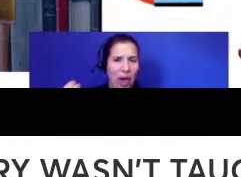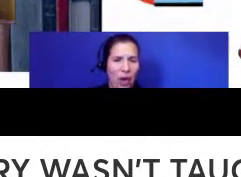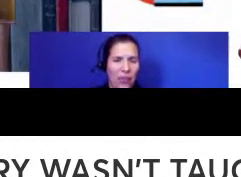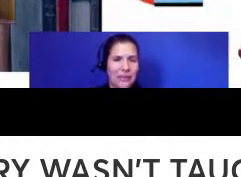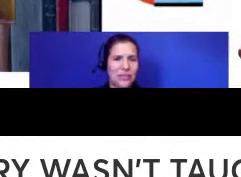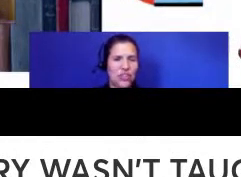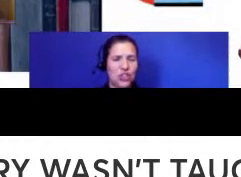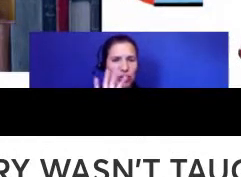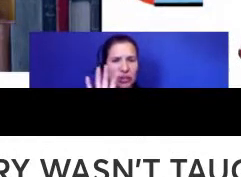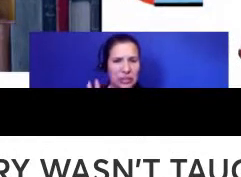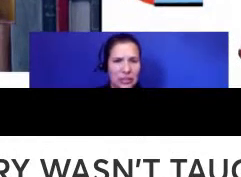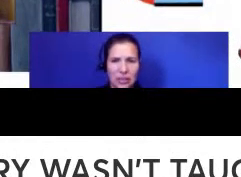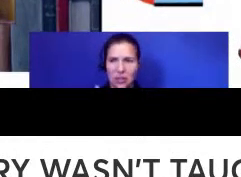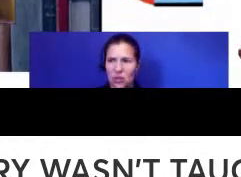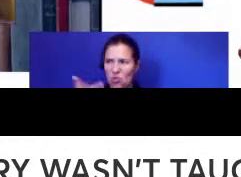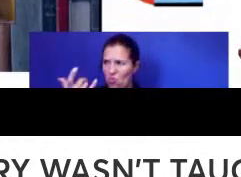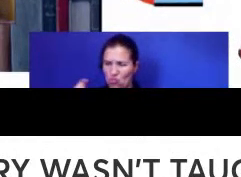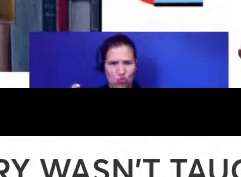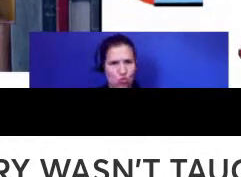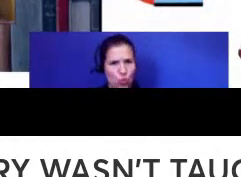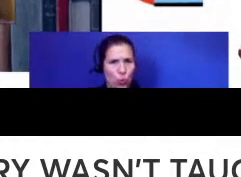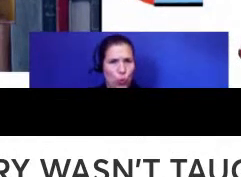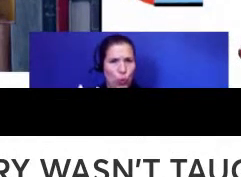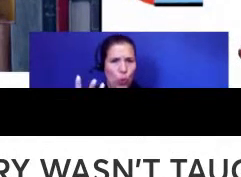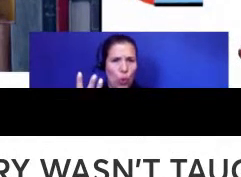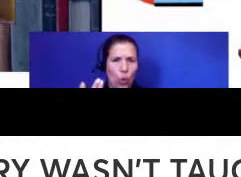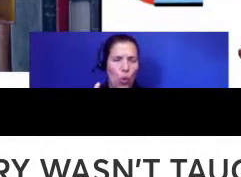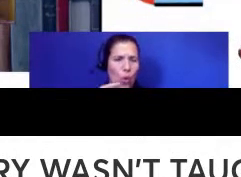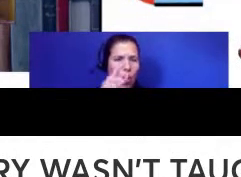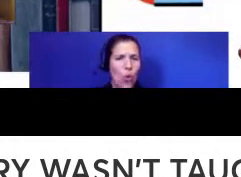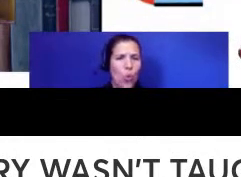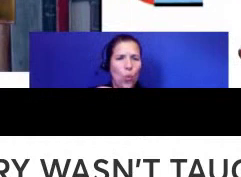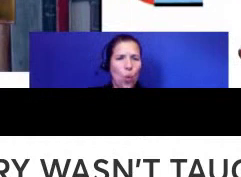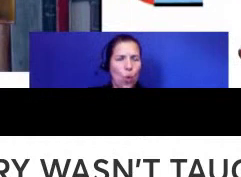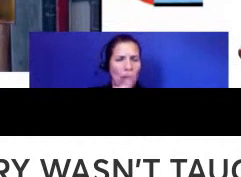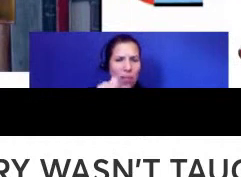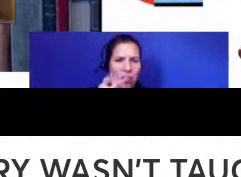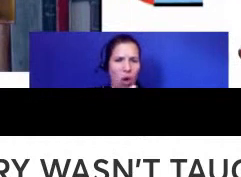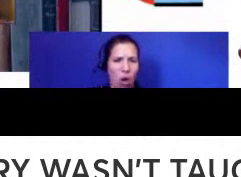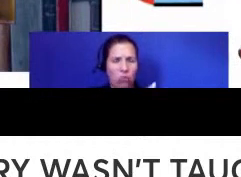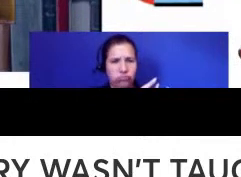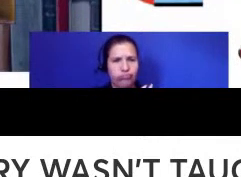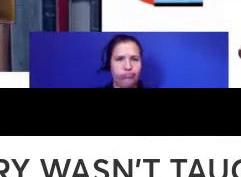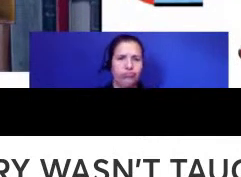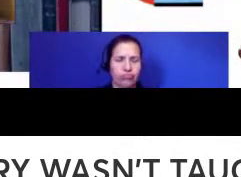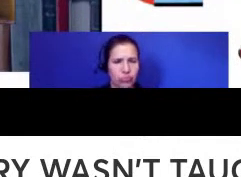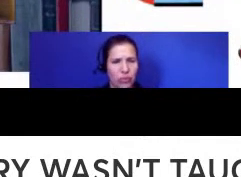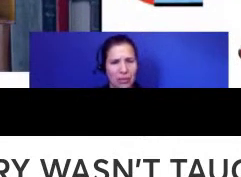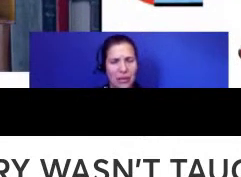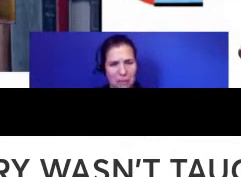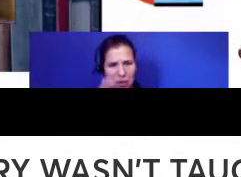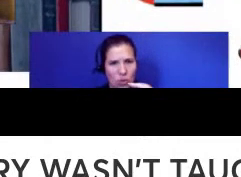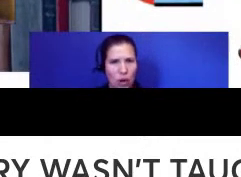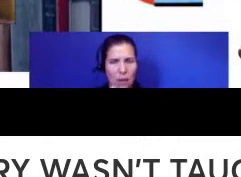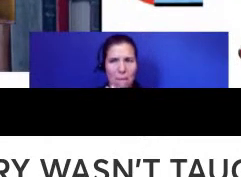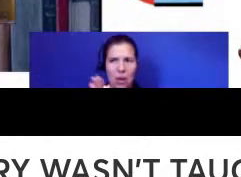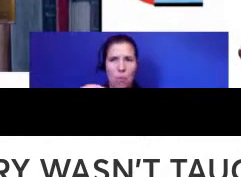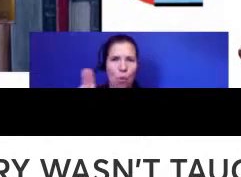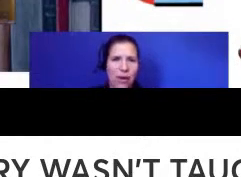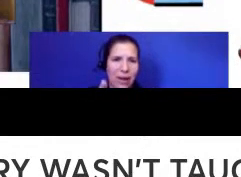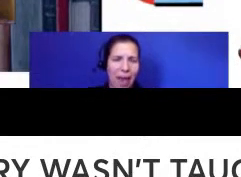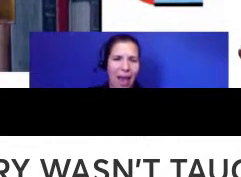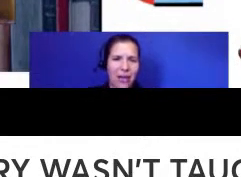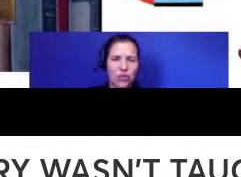and even grow over time? And what role did law play in making inequality appear to be natural and